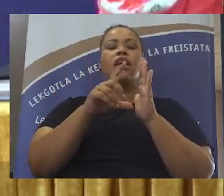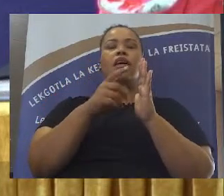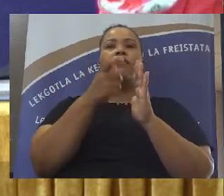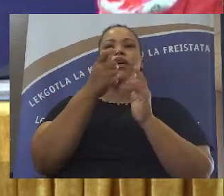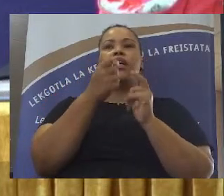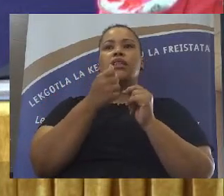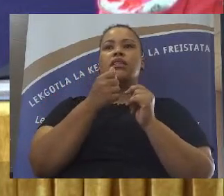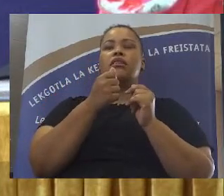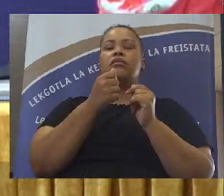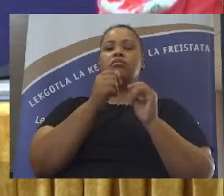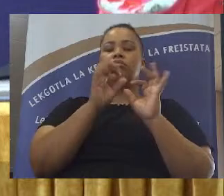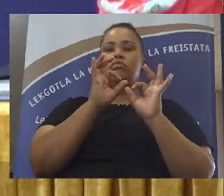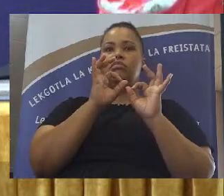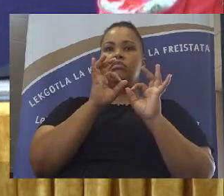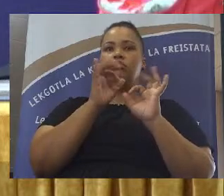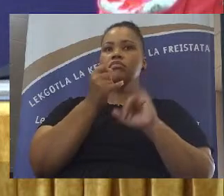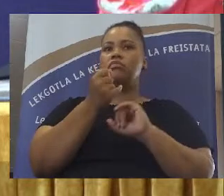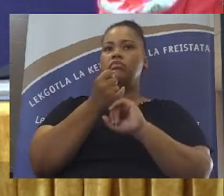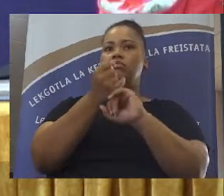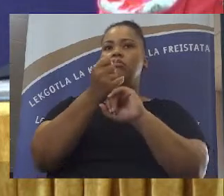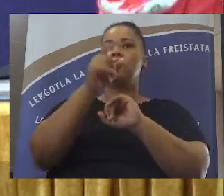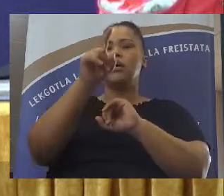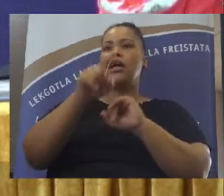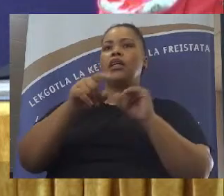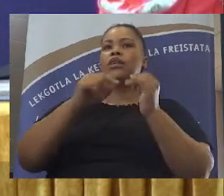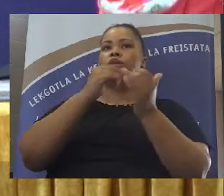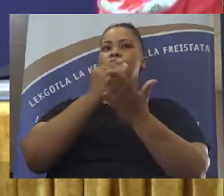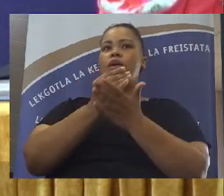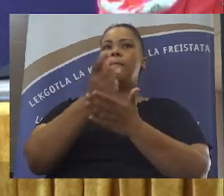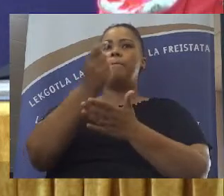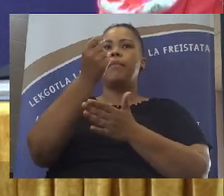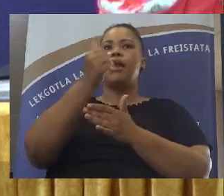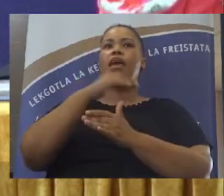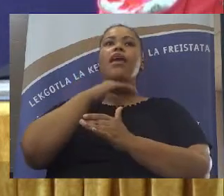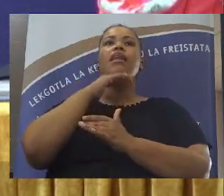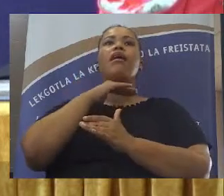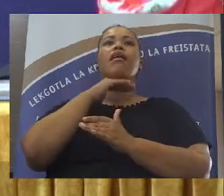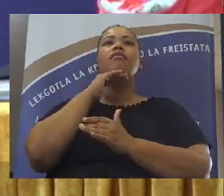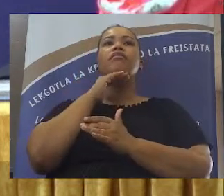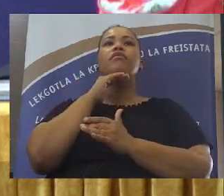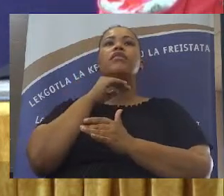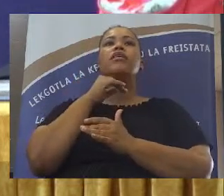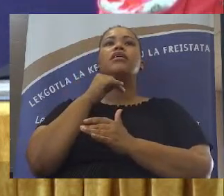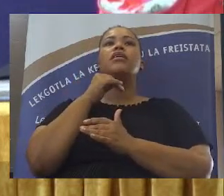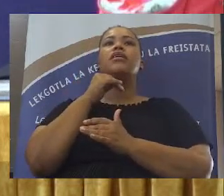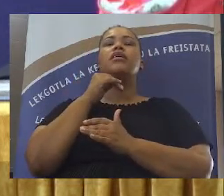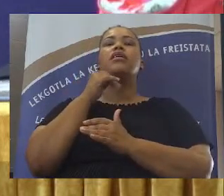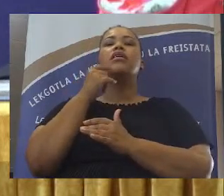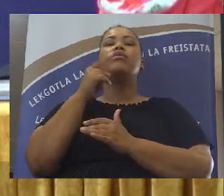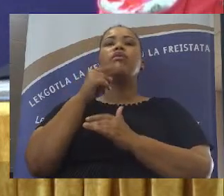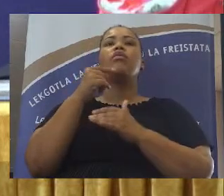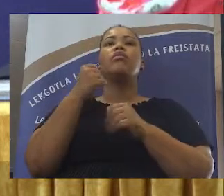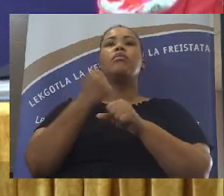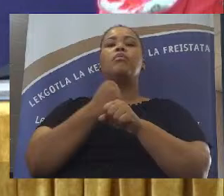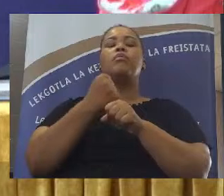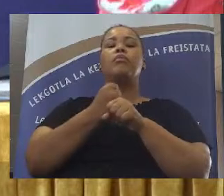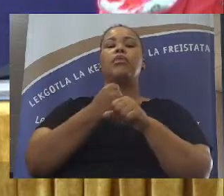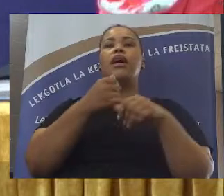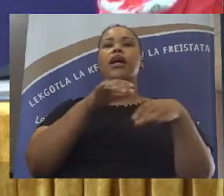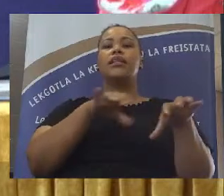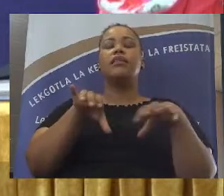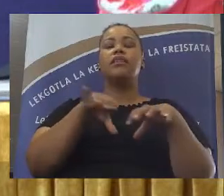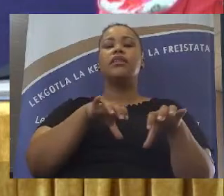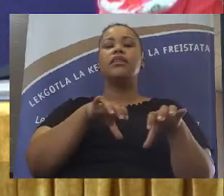guarantee the availability of sufficient funds for the due fulfillment of exploration and production activities